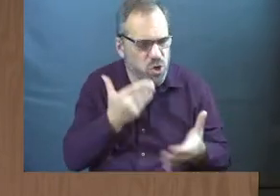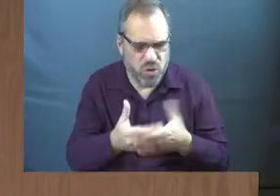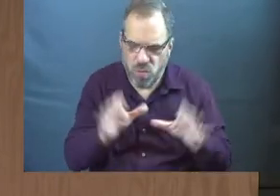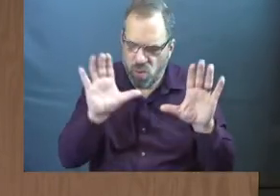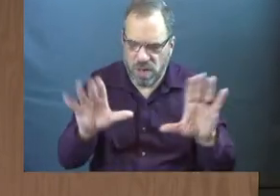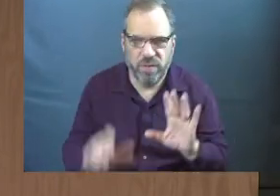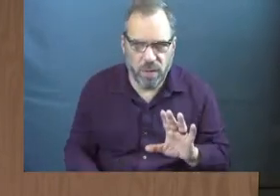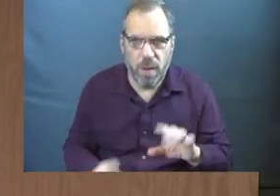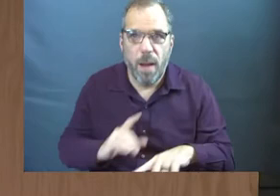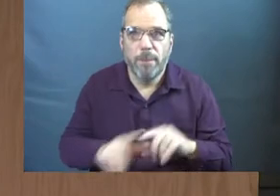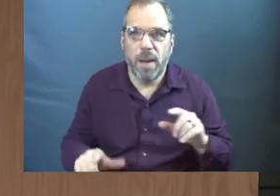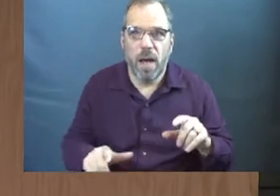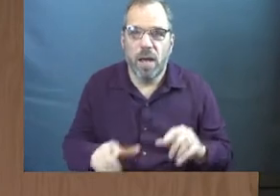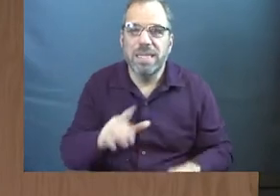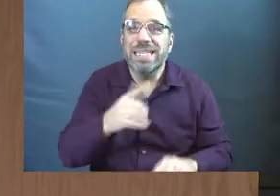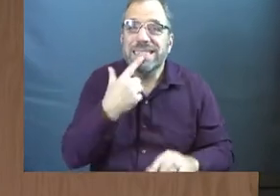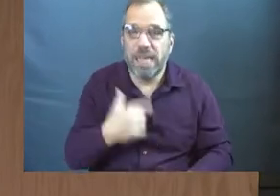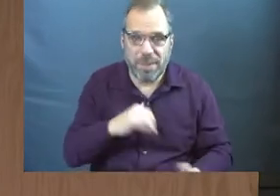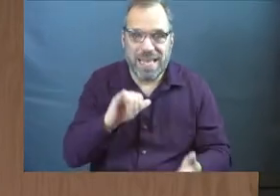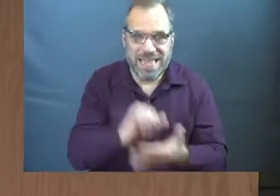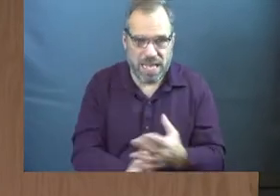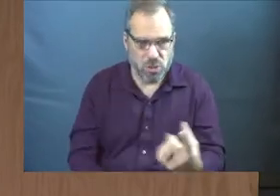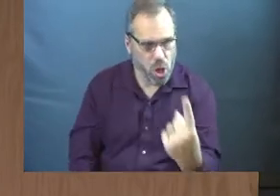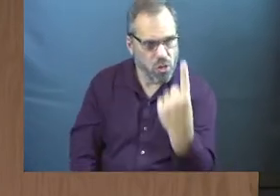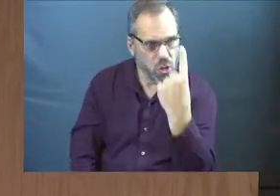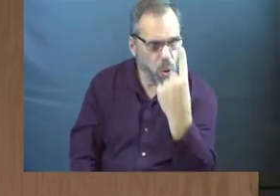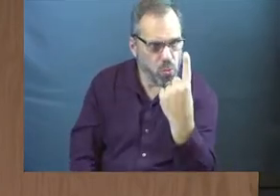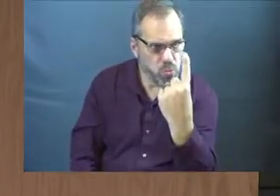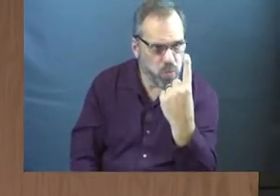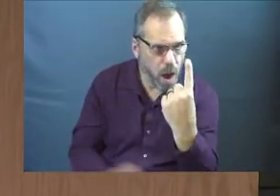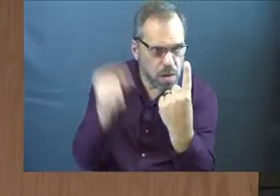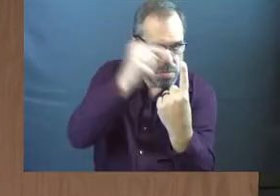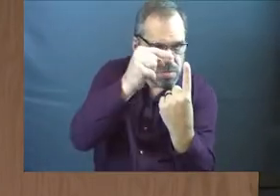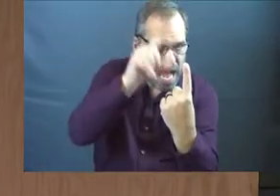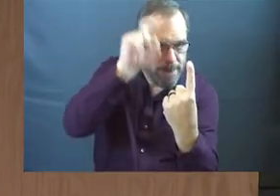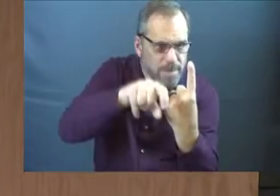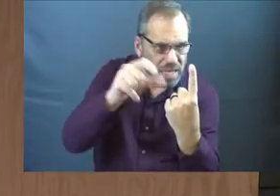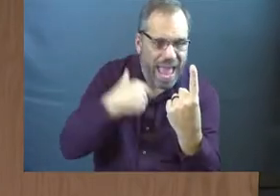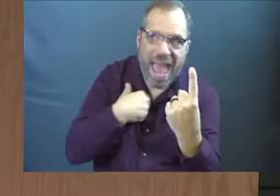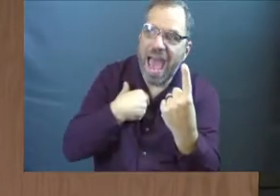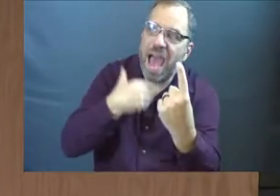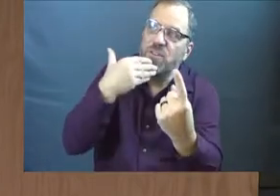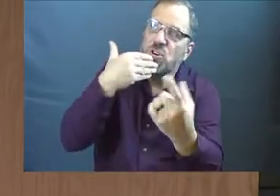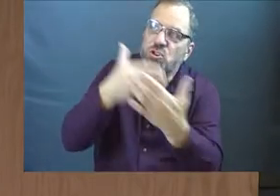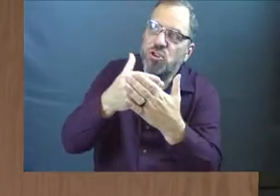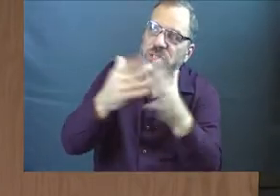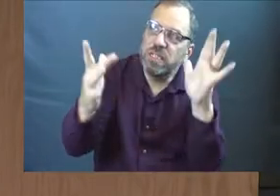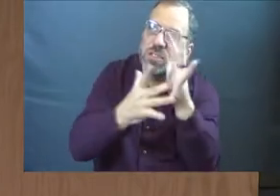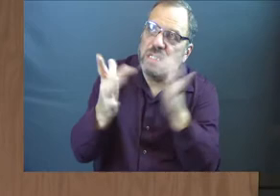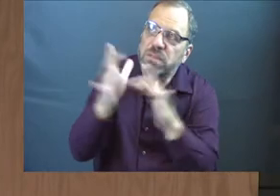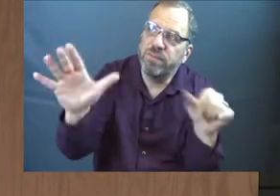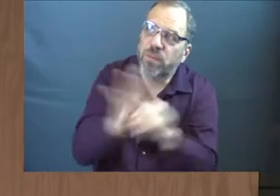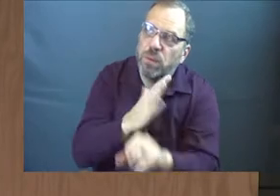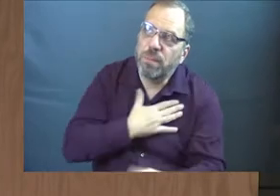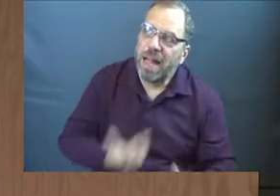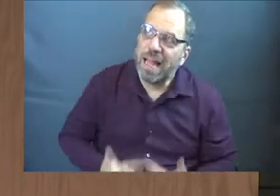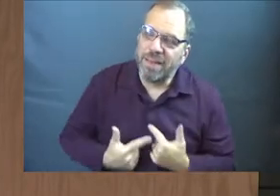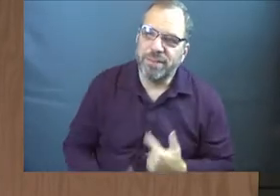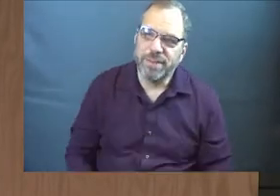great. But don't tell me this is the one thing that I need in order to have the full Jesus in my